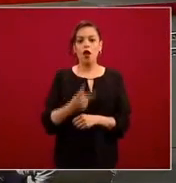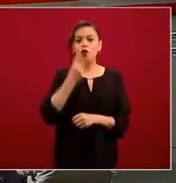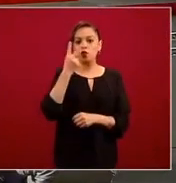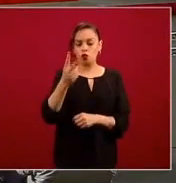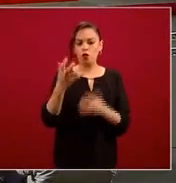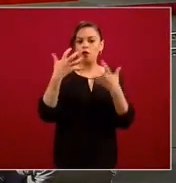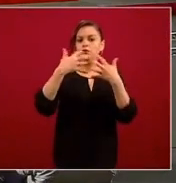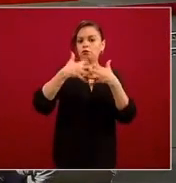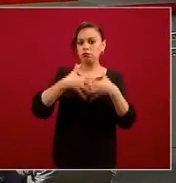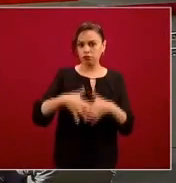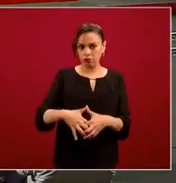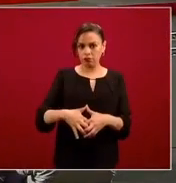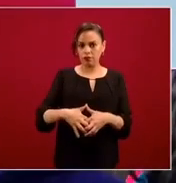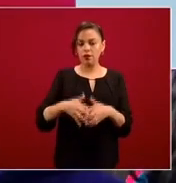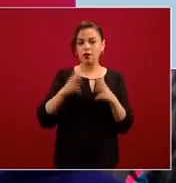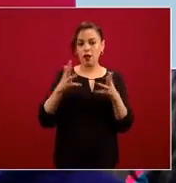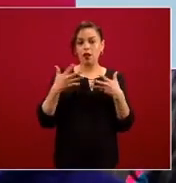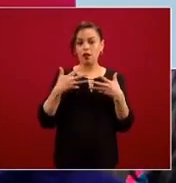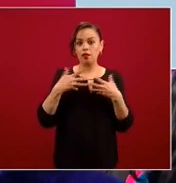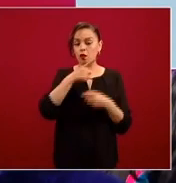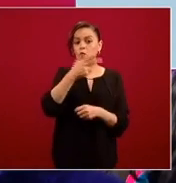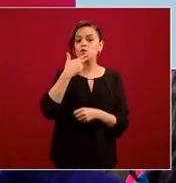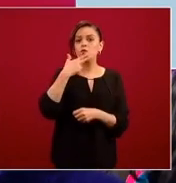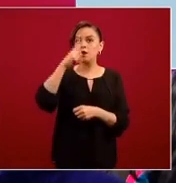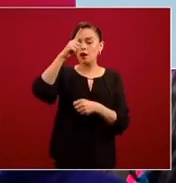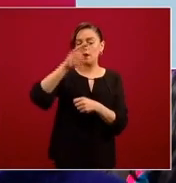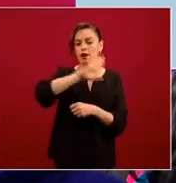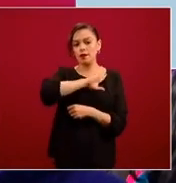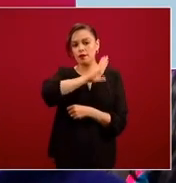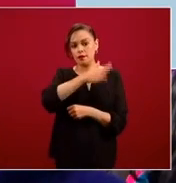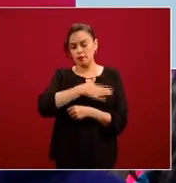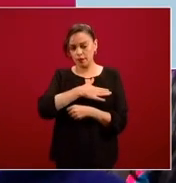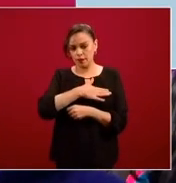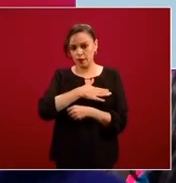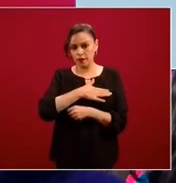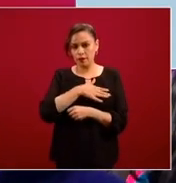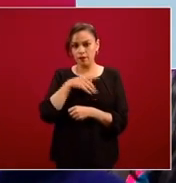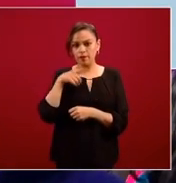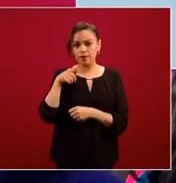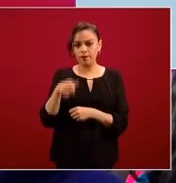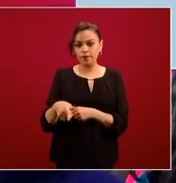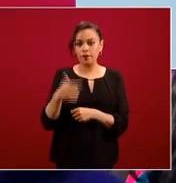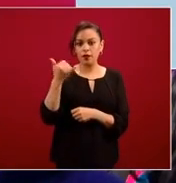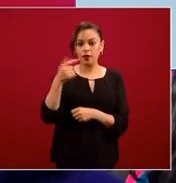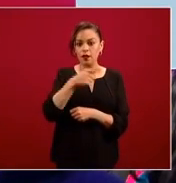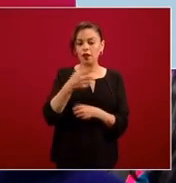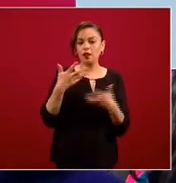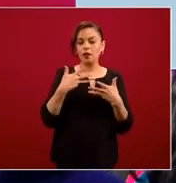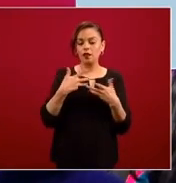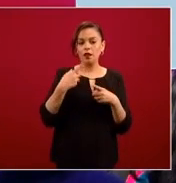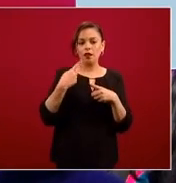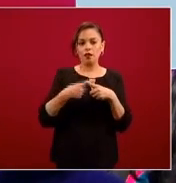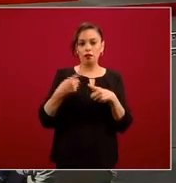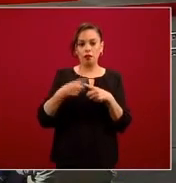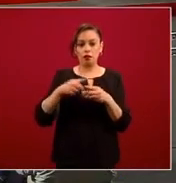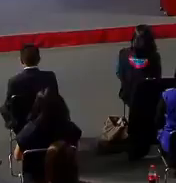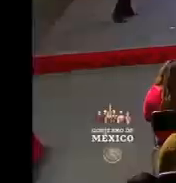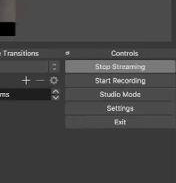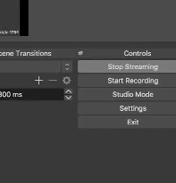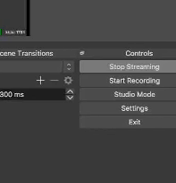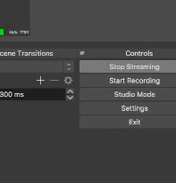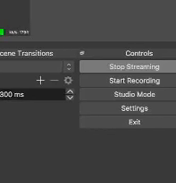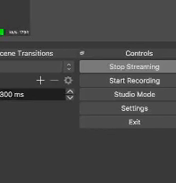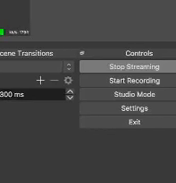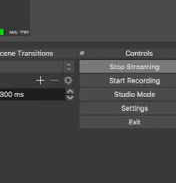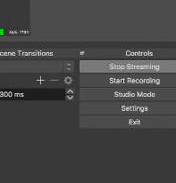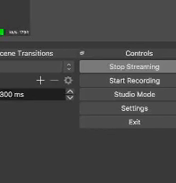Soon we will have commercial units, which we have seen in Spain already with these same